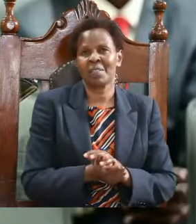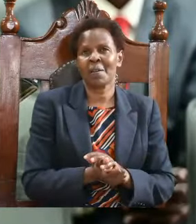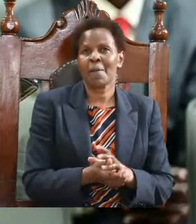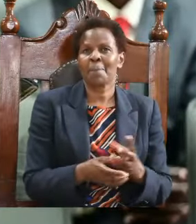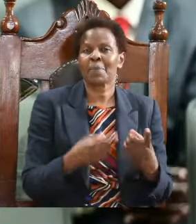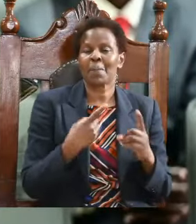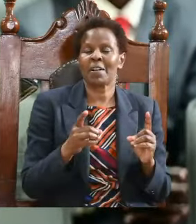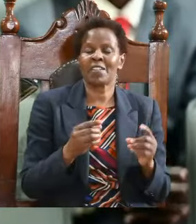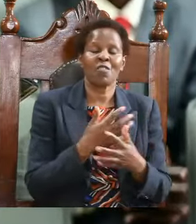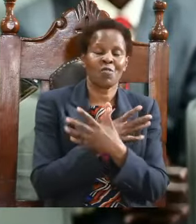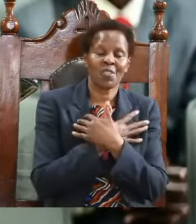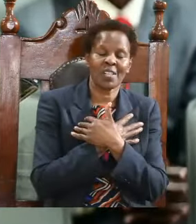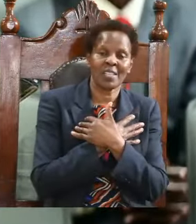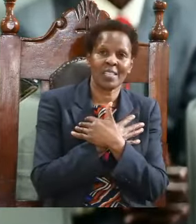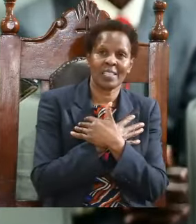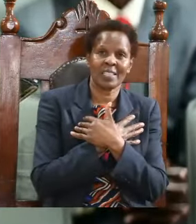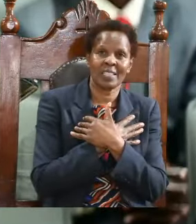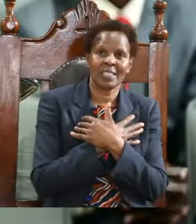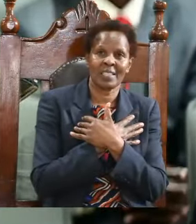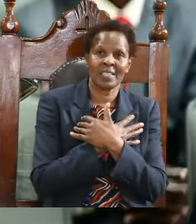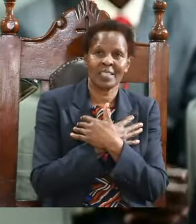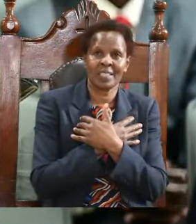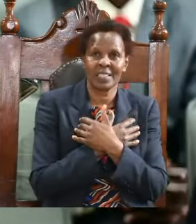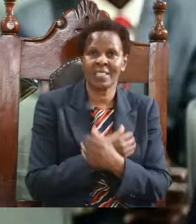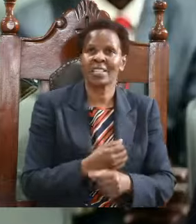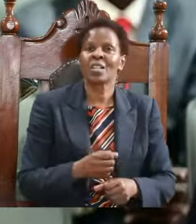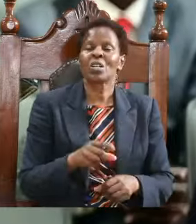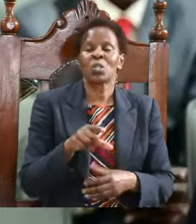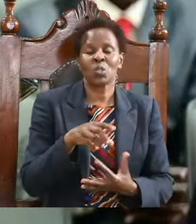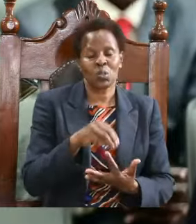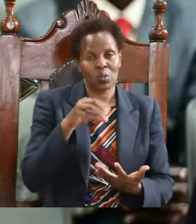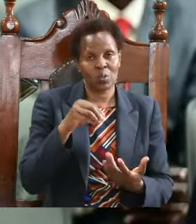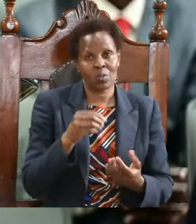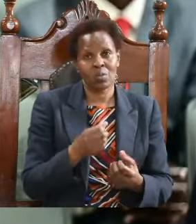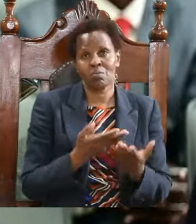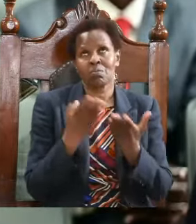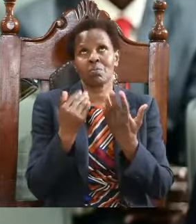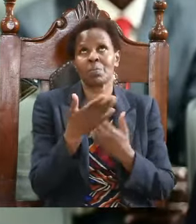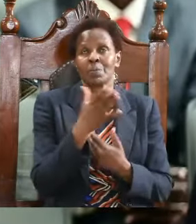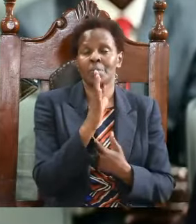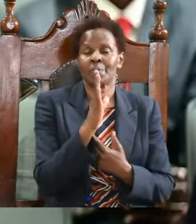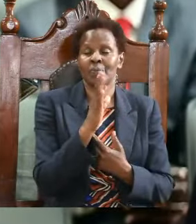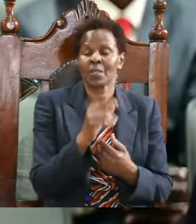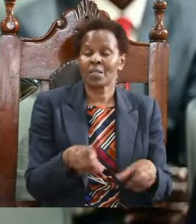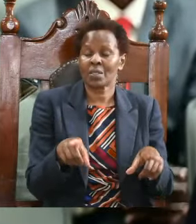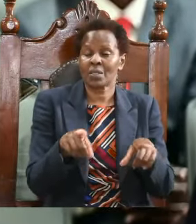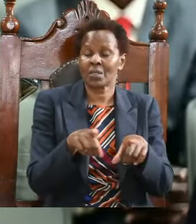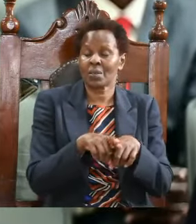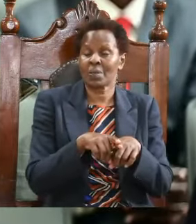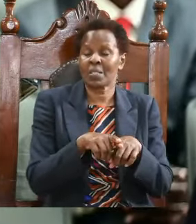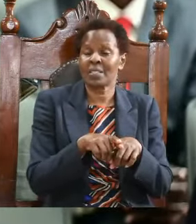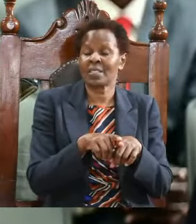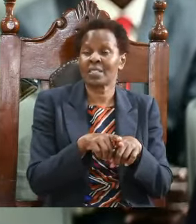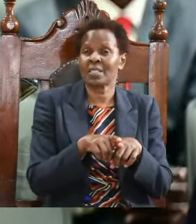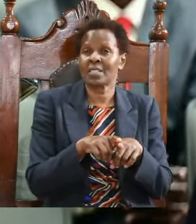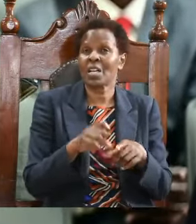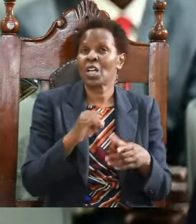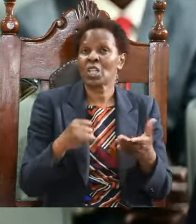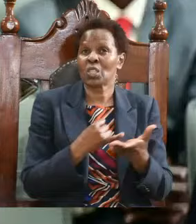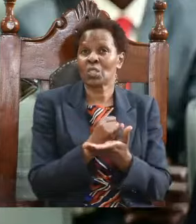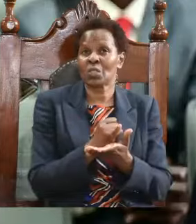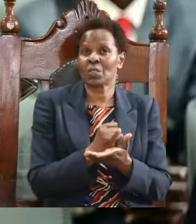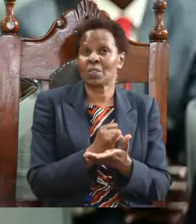brethren, let us choose to serve the Lord. Let us choose to serve like Caleb. Let us choose to serve the